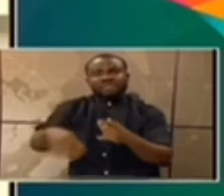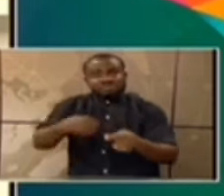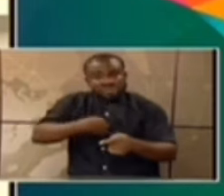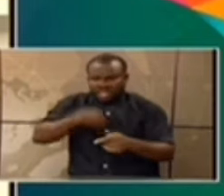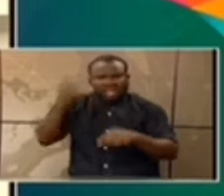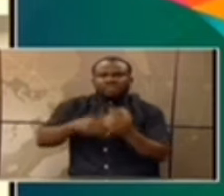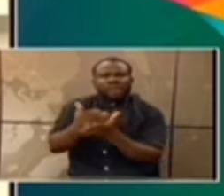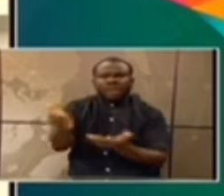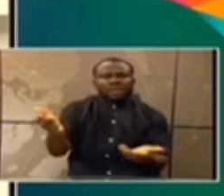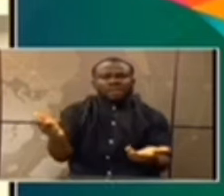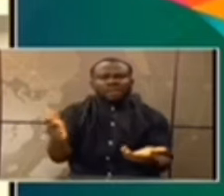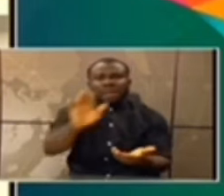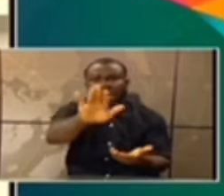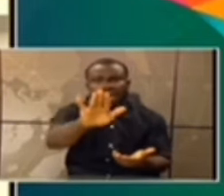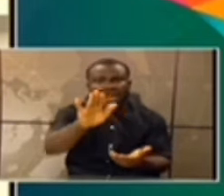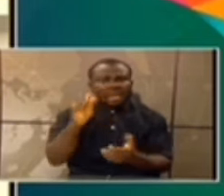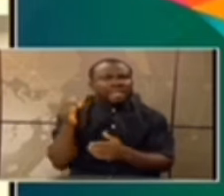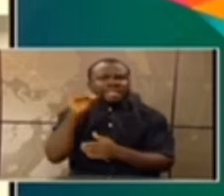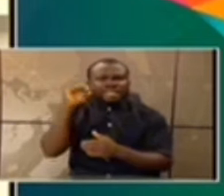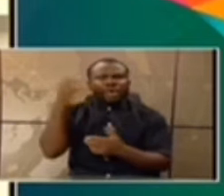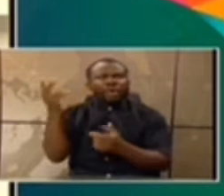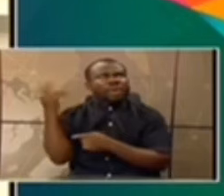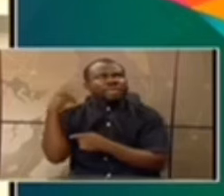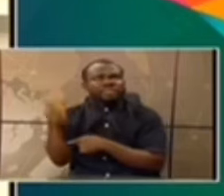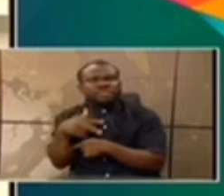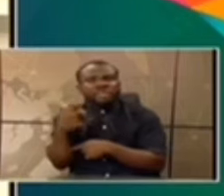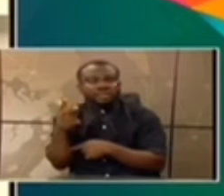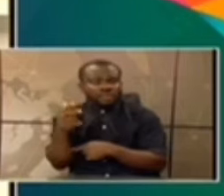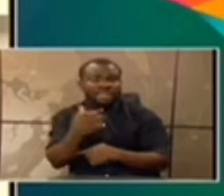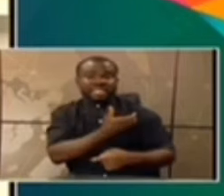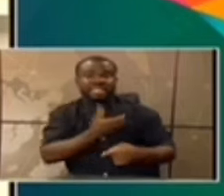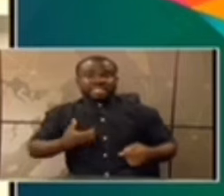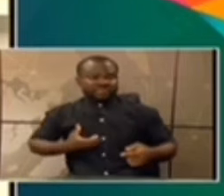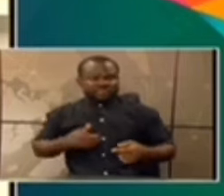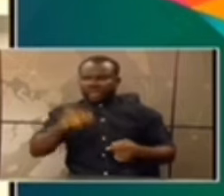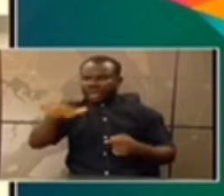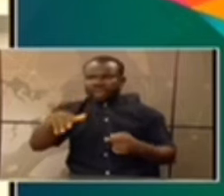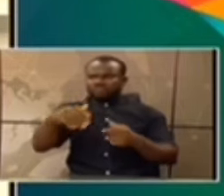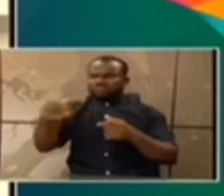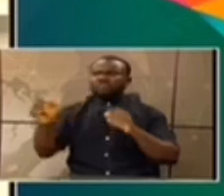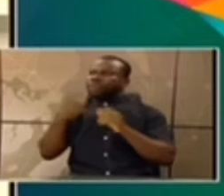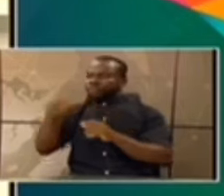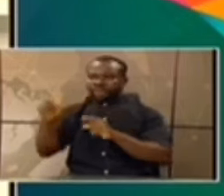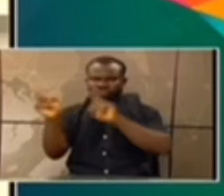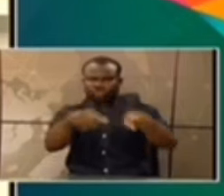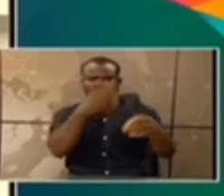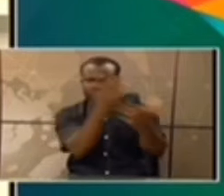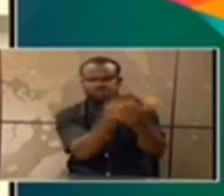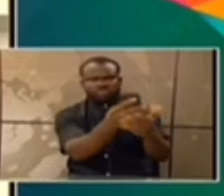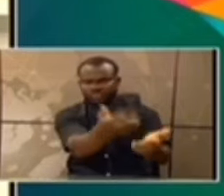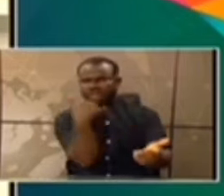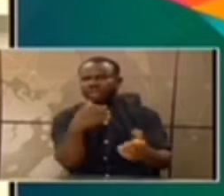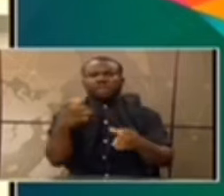no ene sisia ye kasai ene omoda ho a ye dan wo mokase 50 million aka no mfamra na eno no mode be